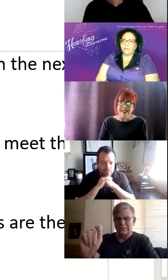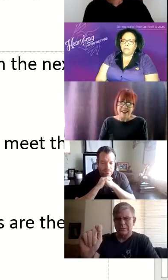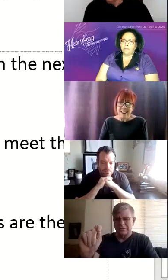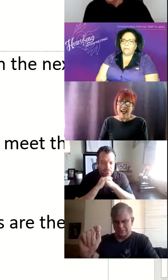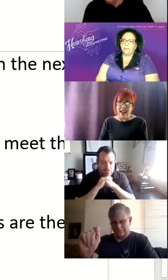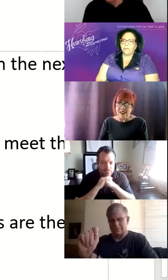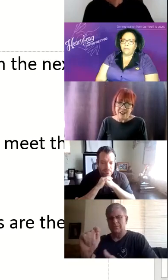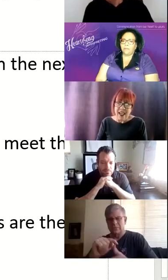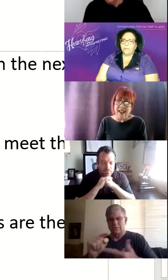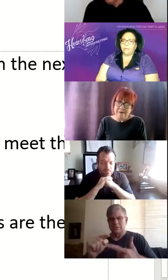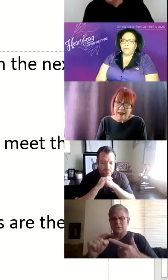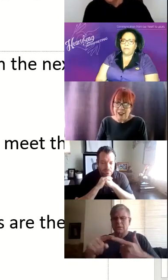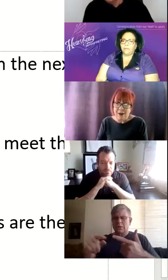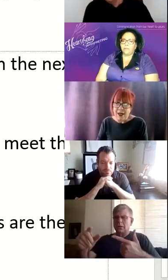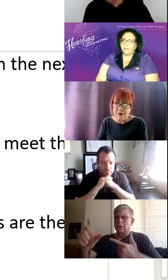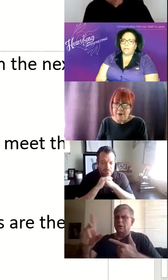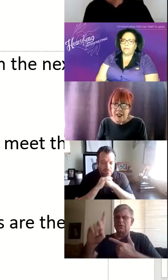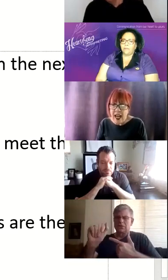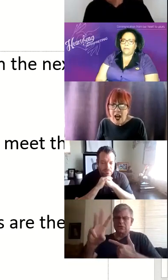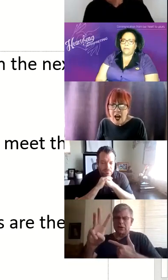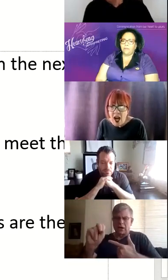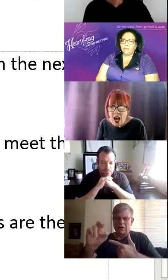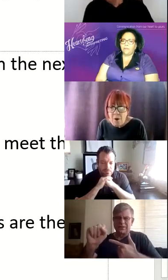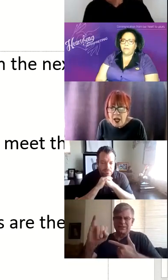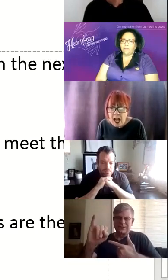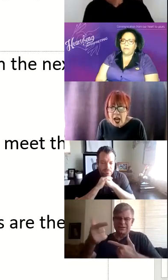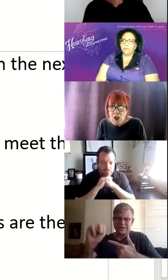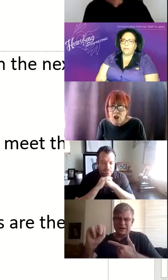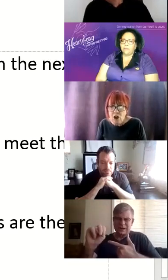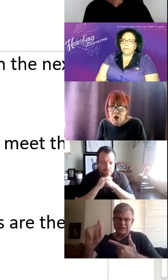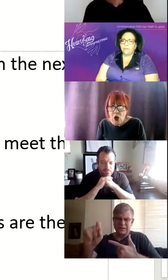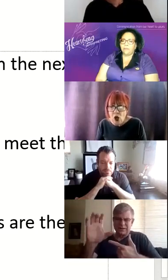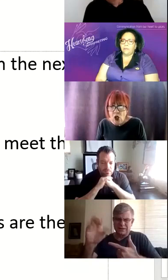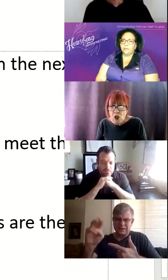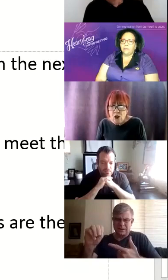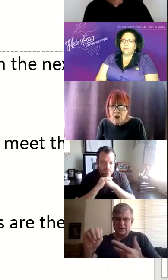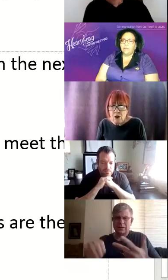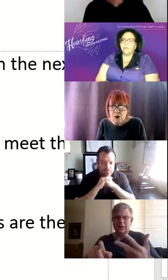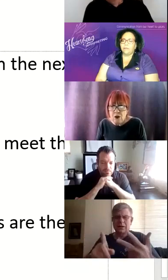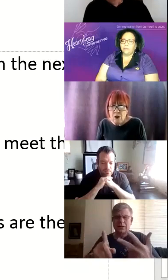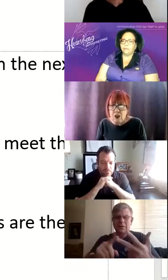React. Yeah, okay. I'm sorry, I'm not familiar with that.